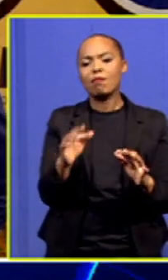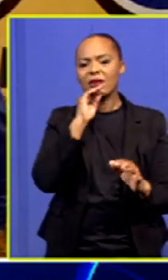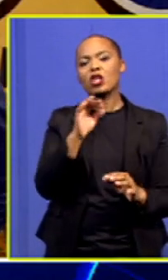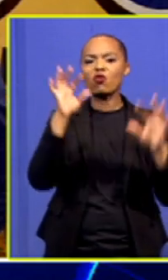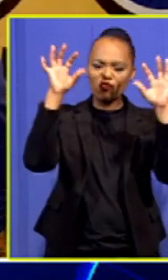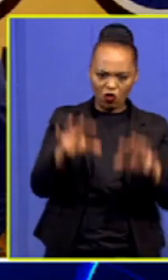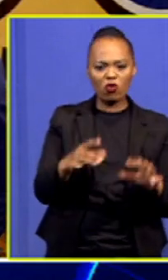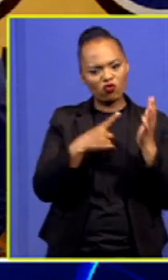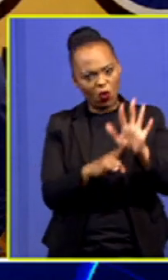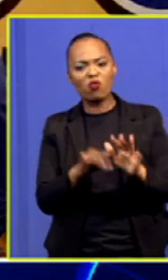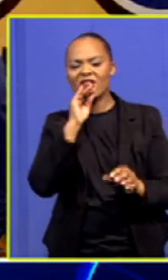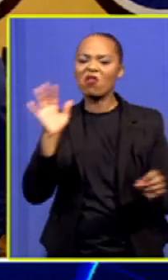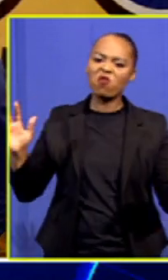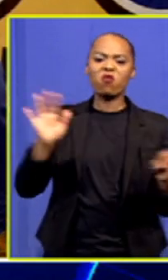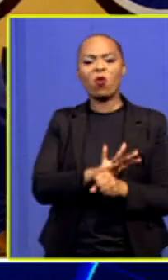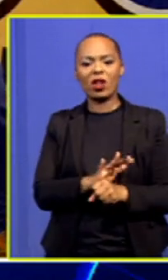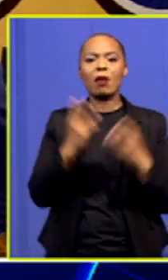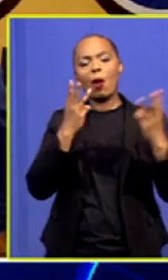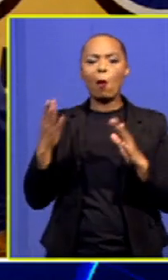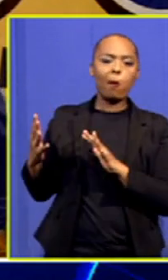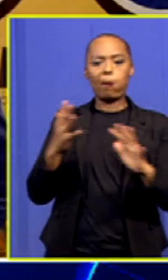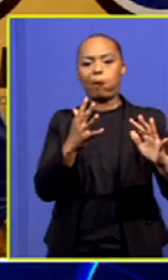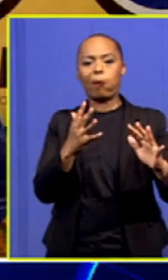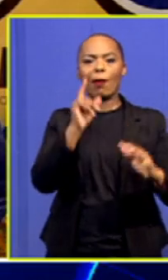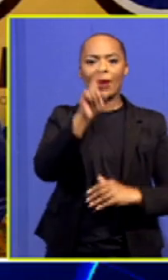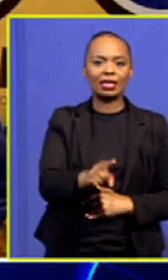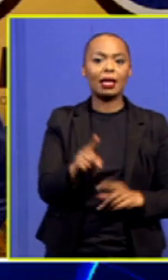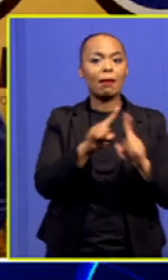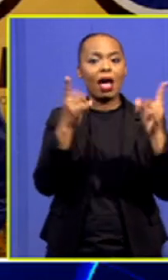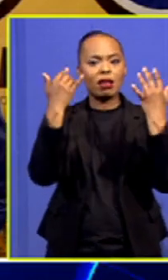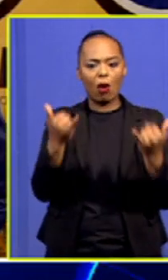filling up a stadium. But this time around, things would be different for